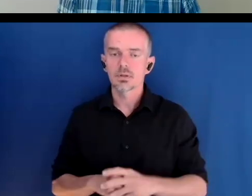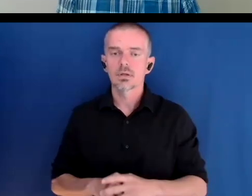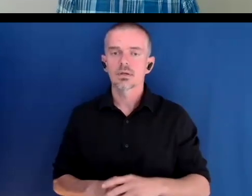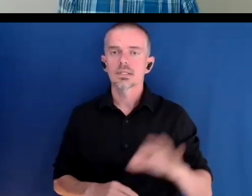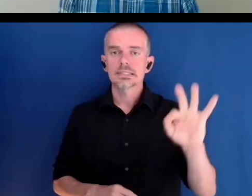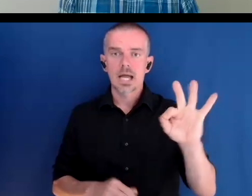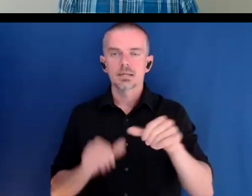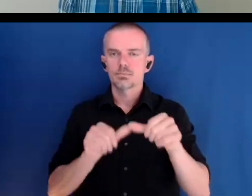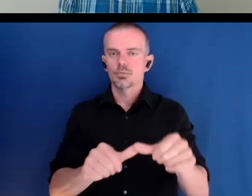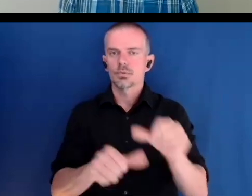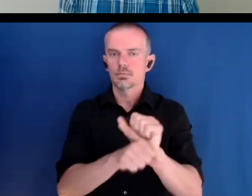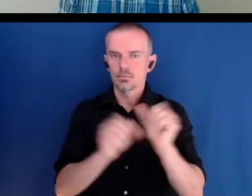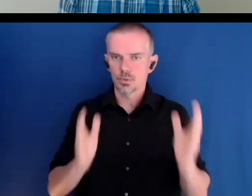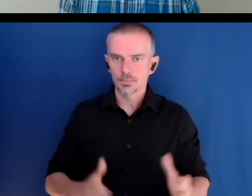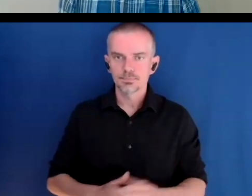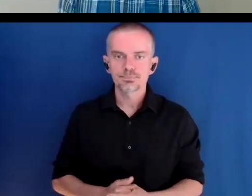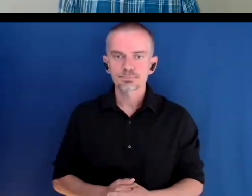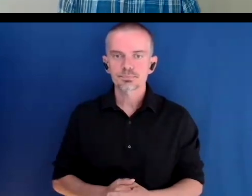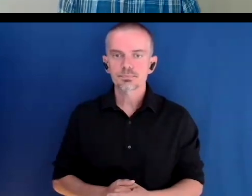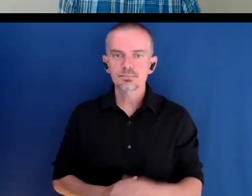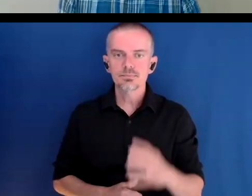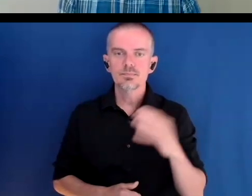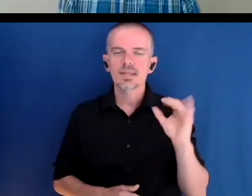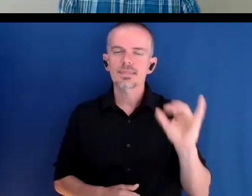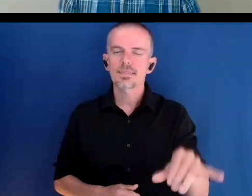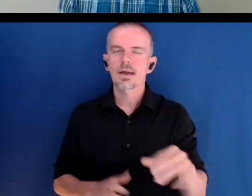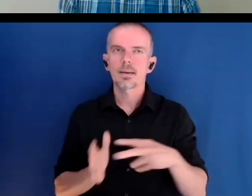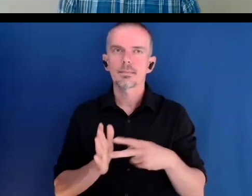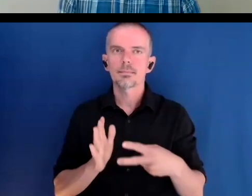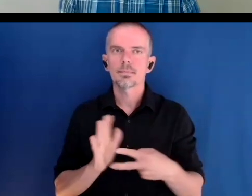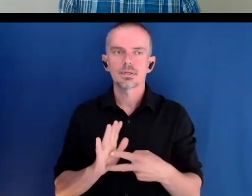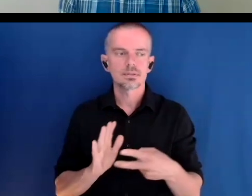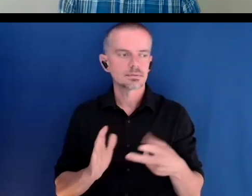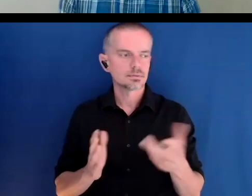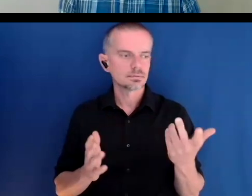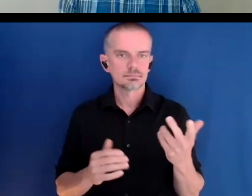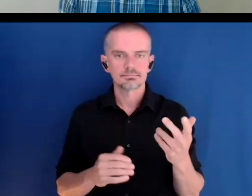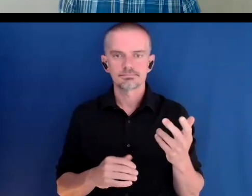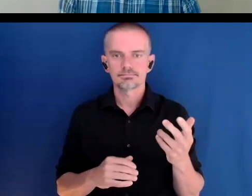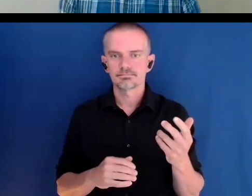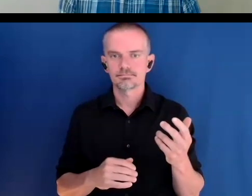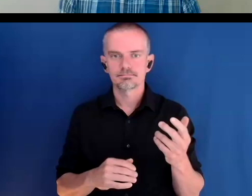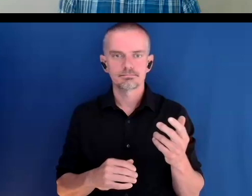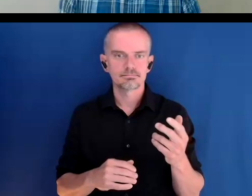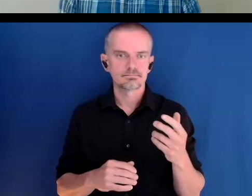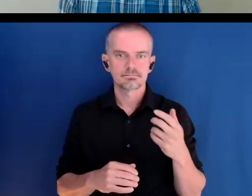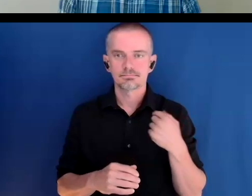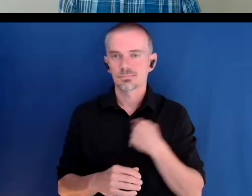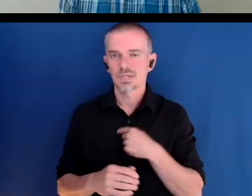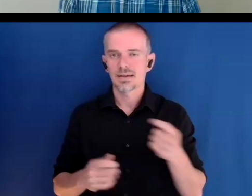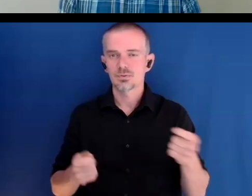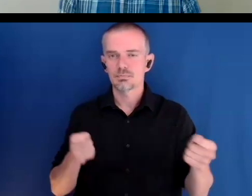those are permanent employees. And that involves at any given time us managing on average